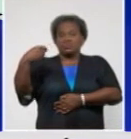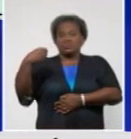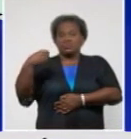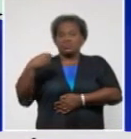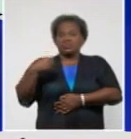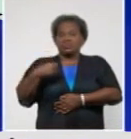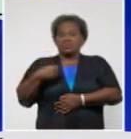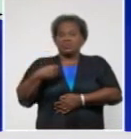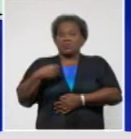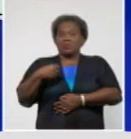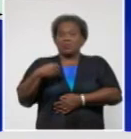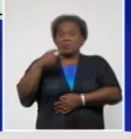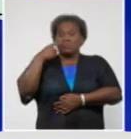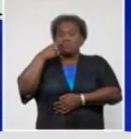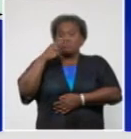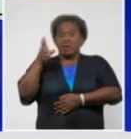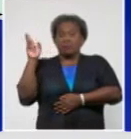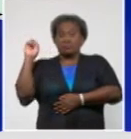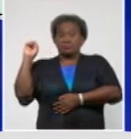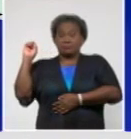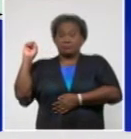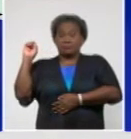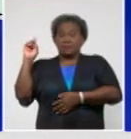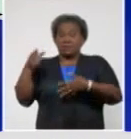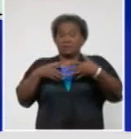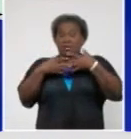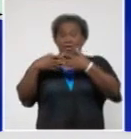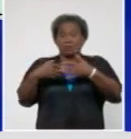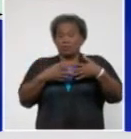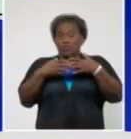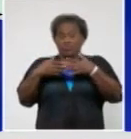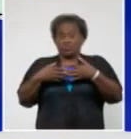6,445,288 confirmed cases and